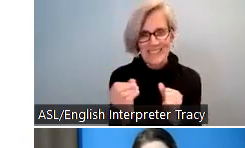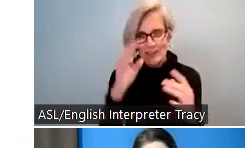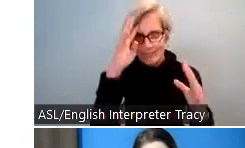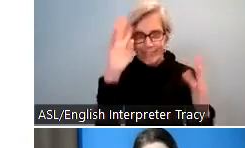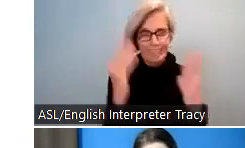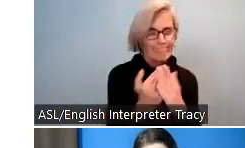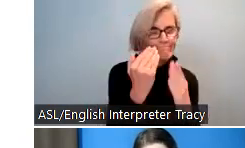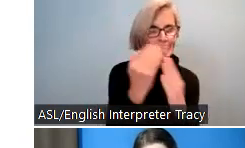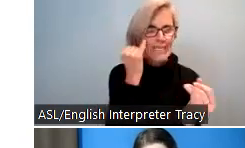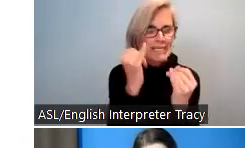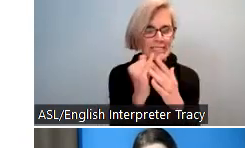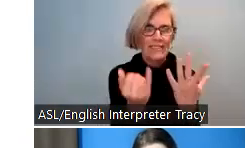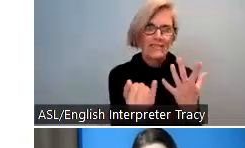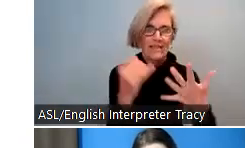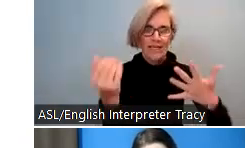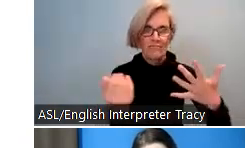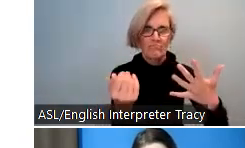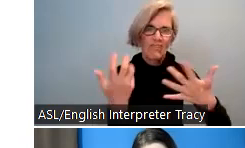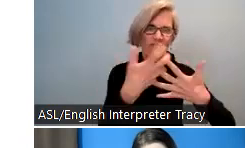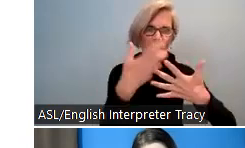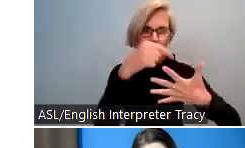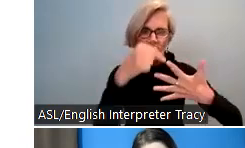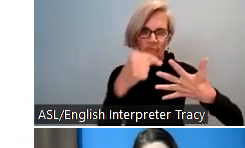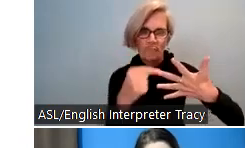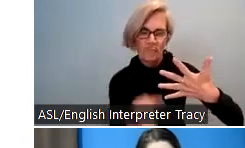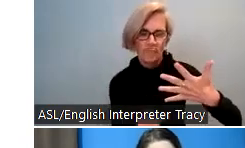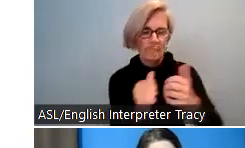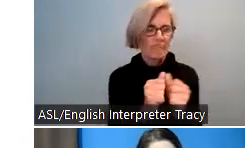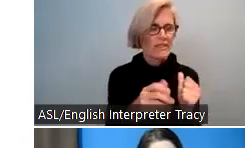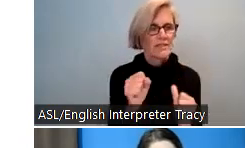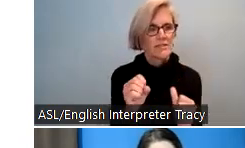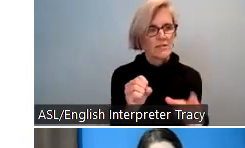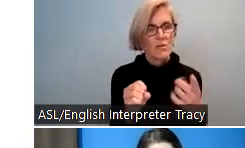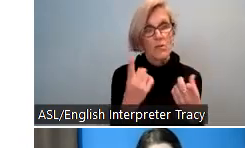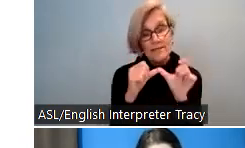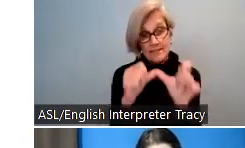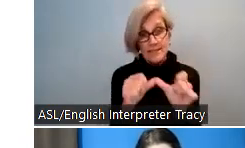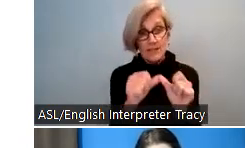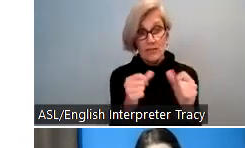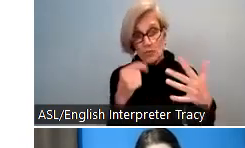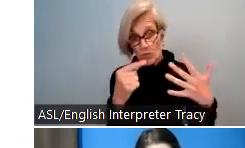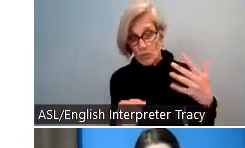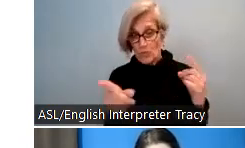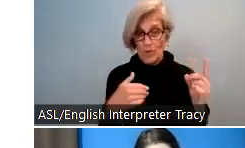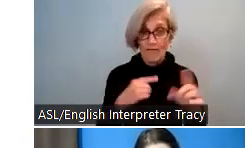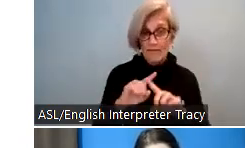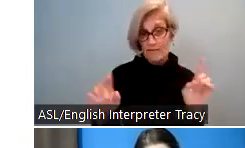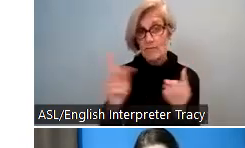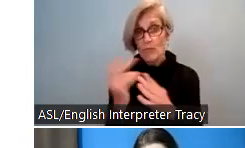that fall within the program eligibility. So as we continue to go through and you have project ideas,